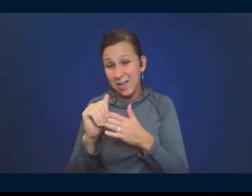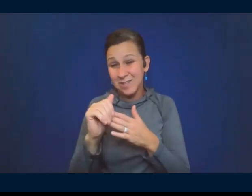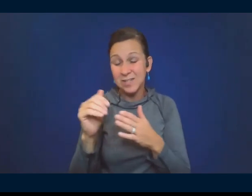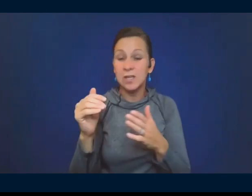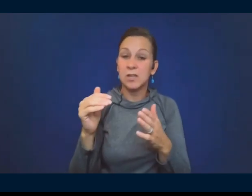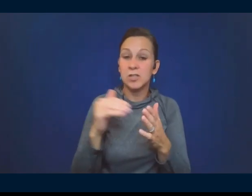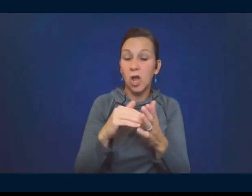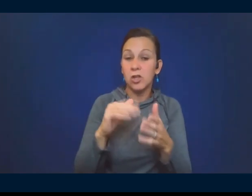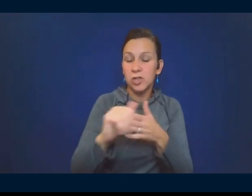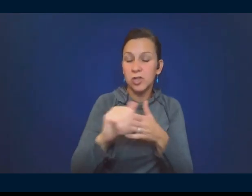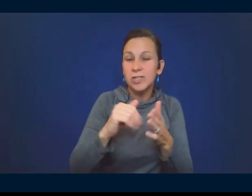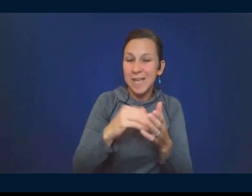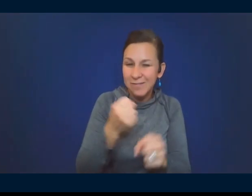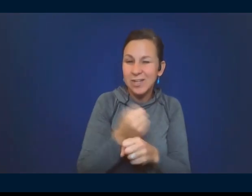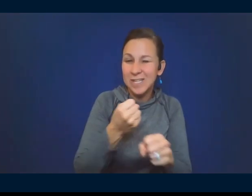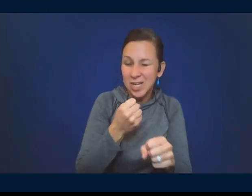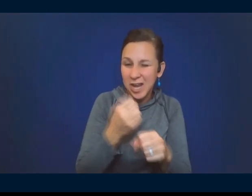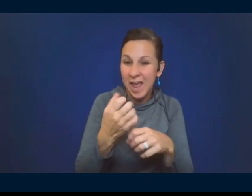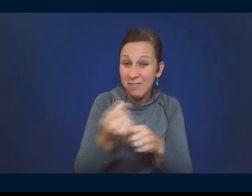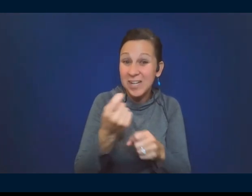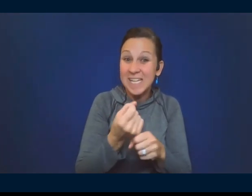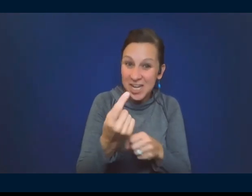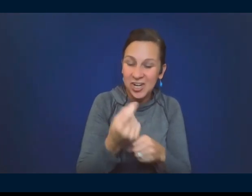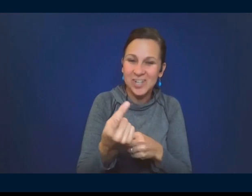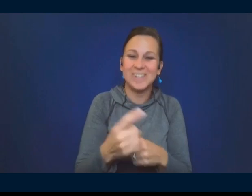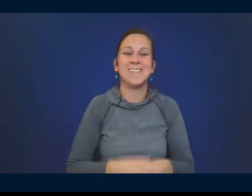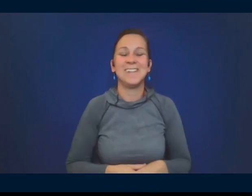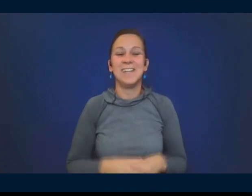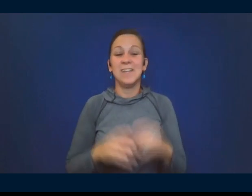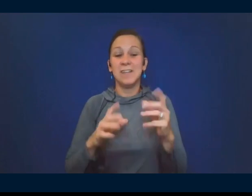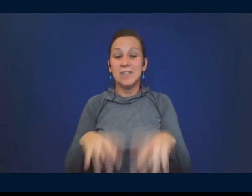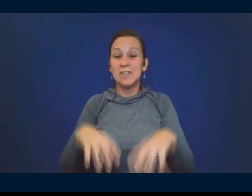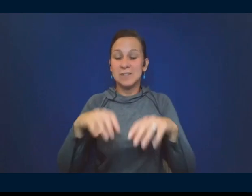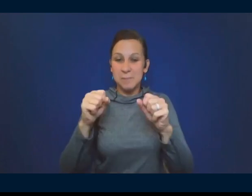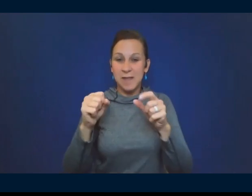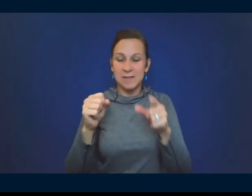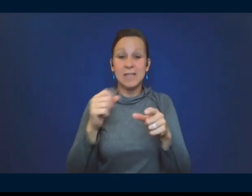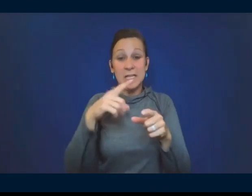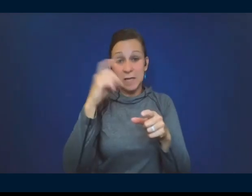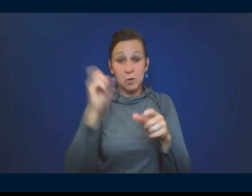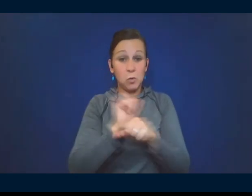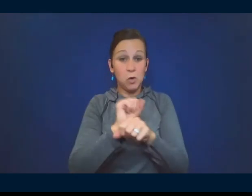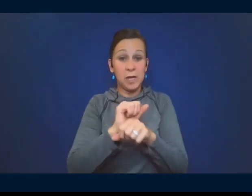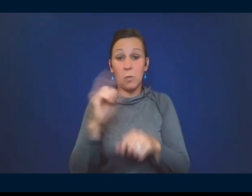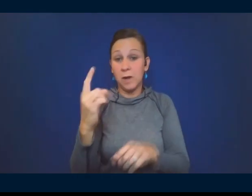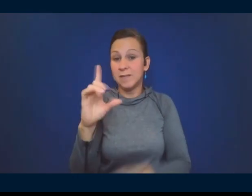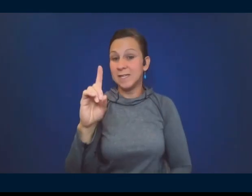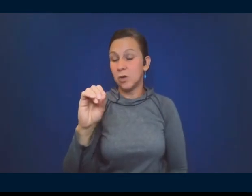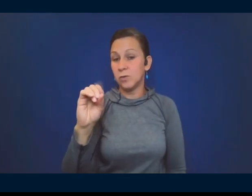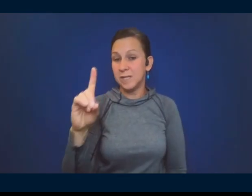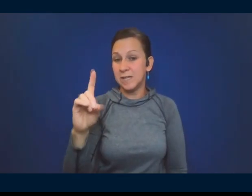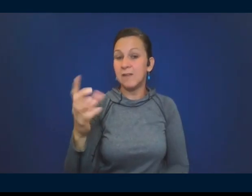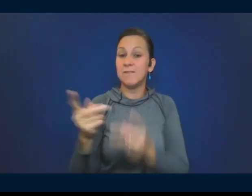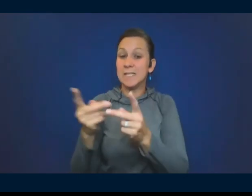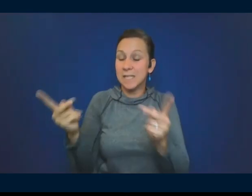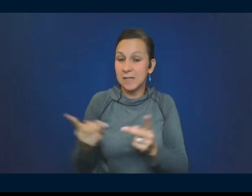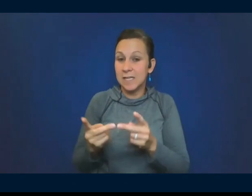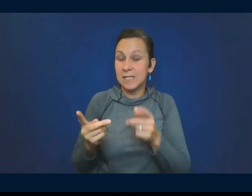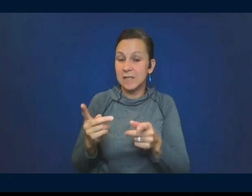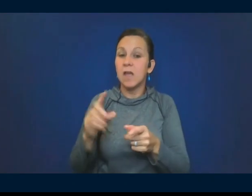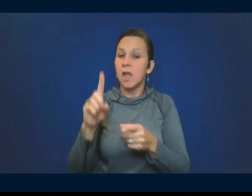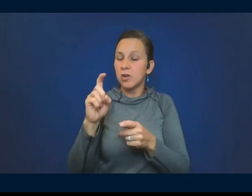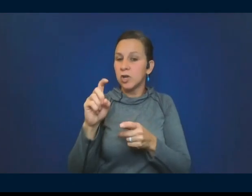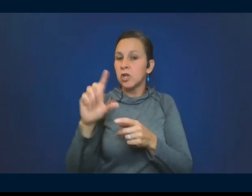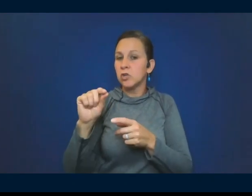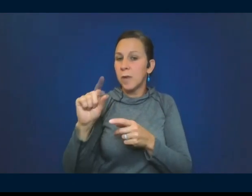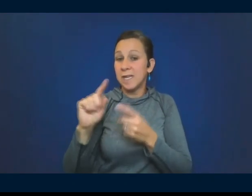academic career, where each summer you spend working at one of our DoD facilities, of which we're partnered with about 120 to 150 on any